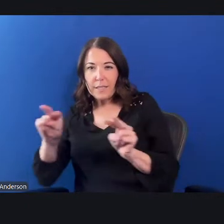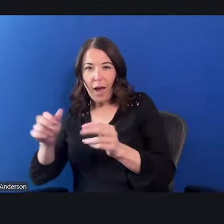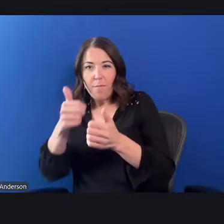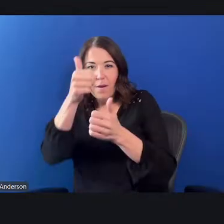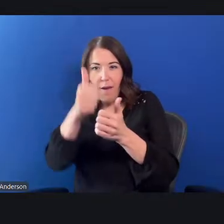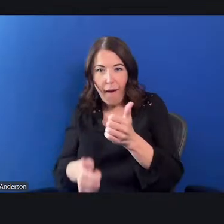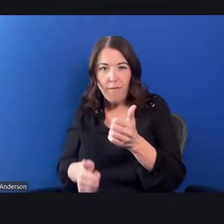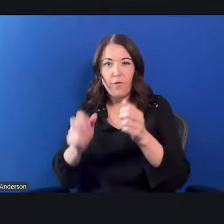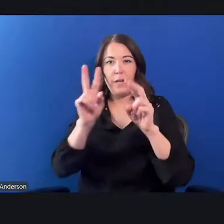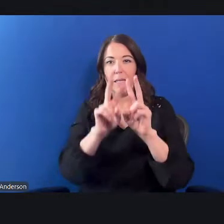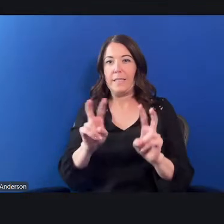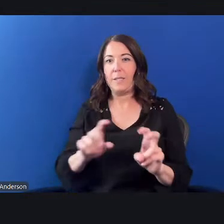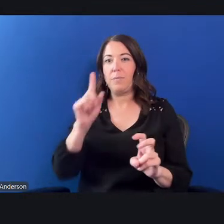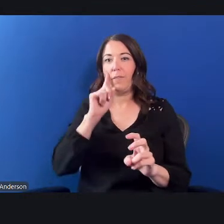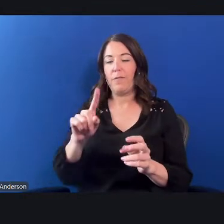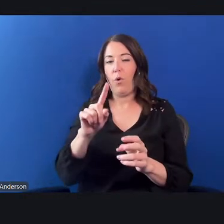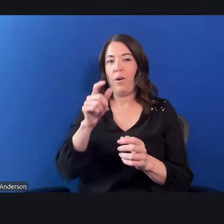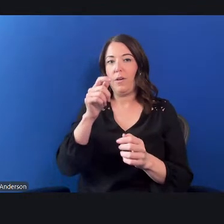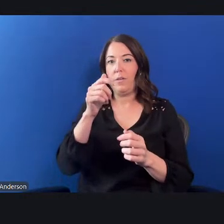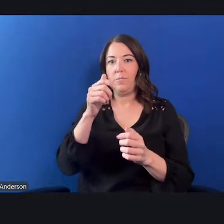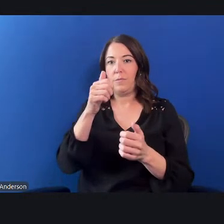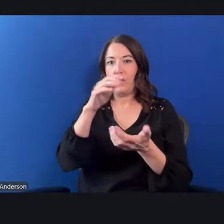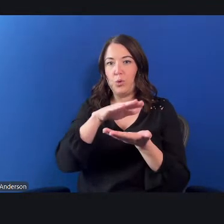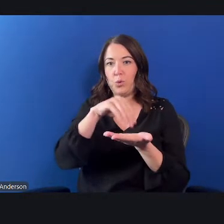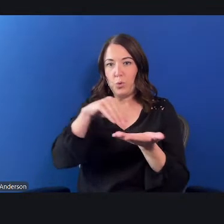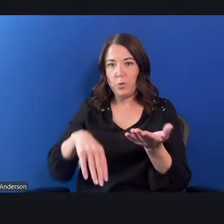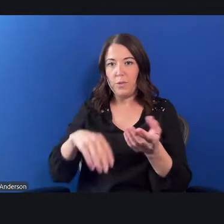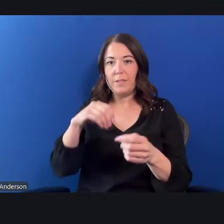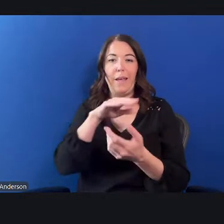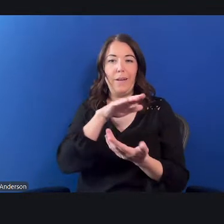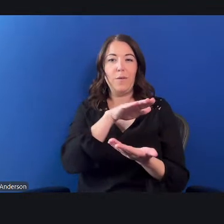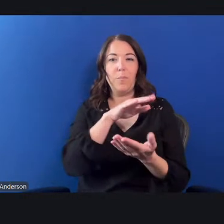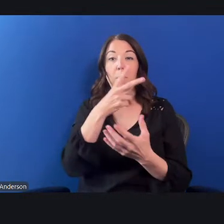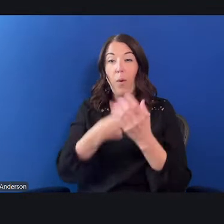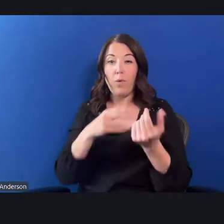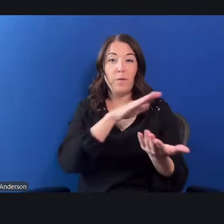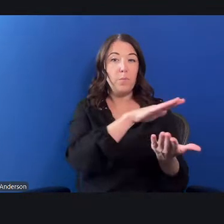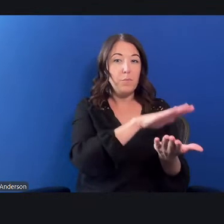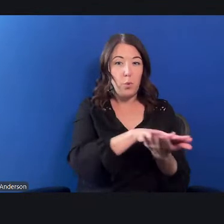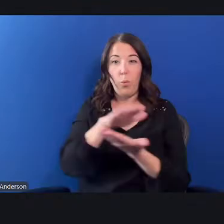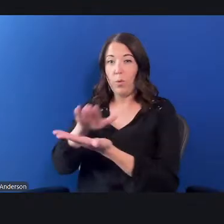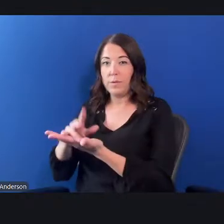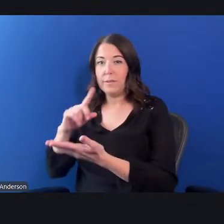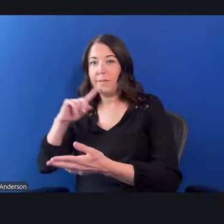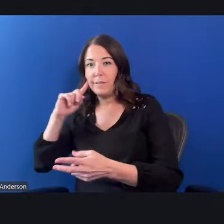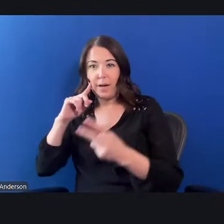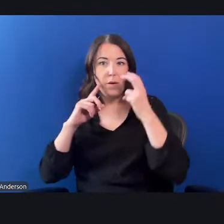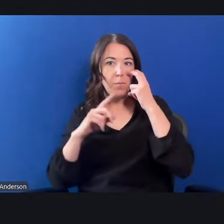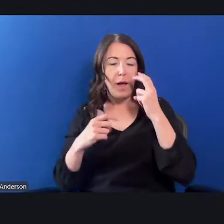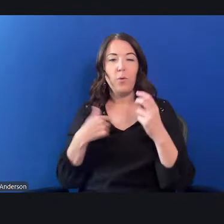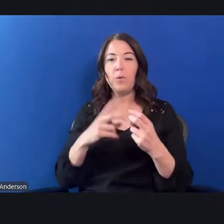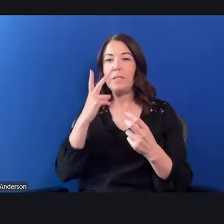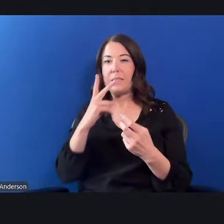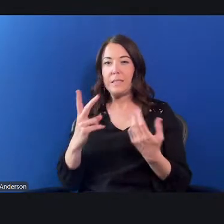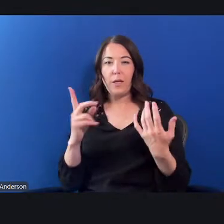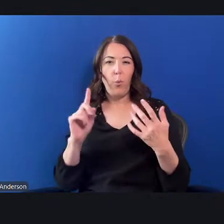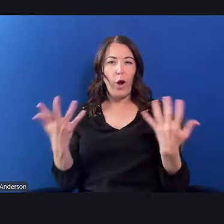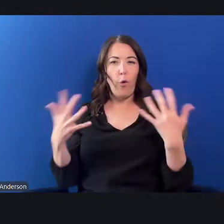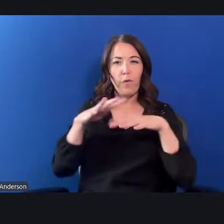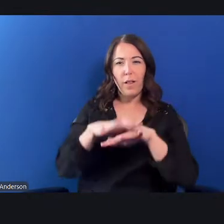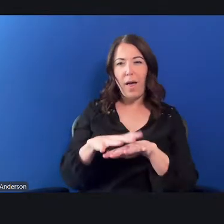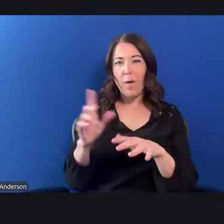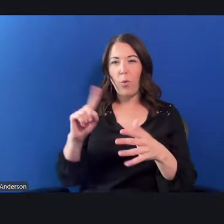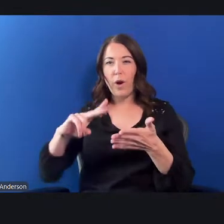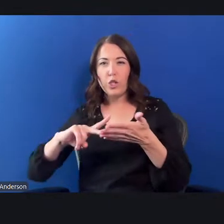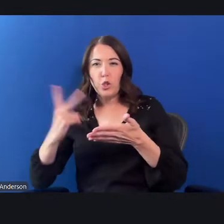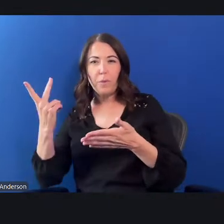schools experience. We'll be looking for areas where assessments are either overlapping and we have duplication, and can look